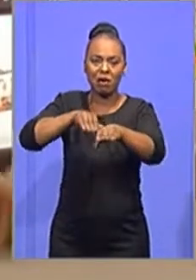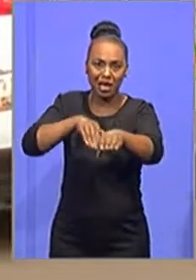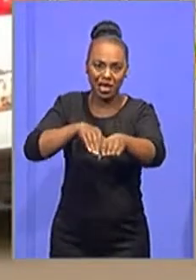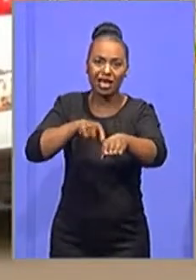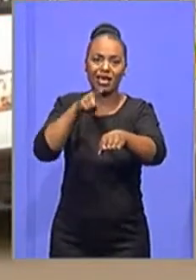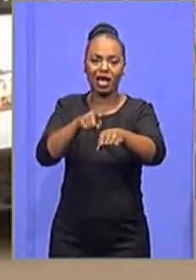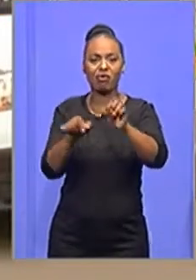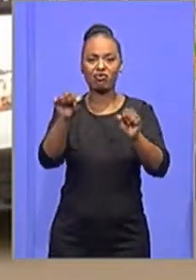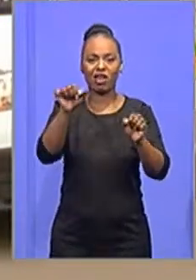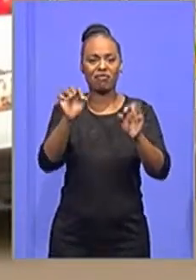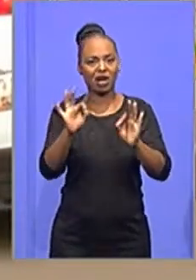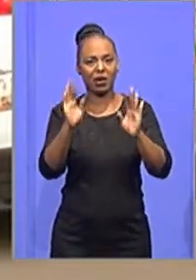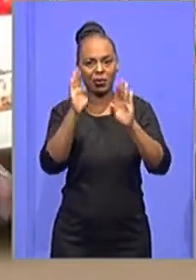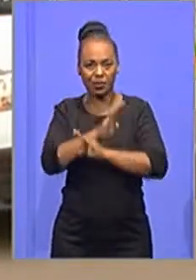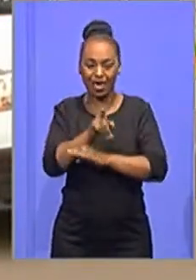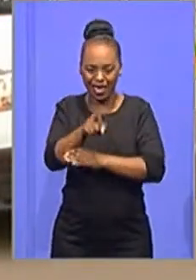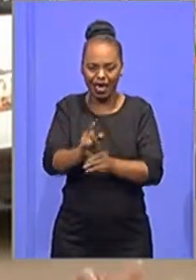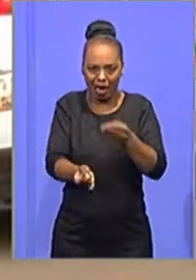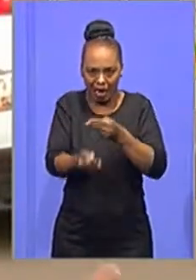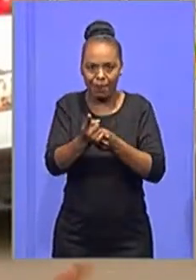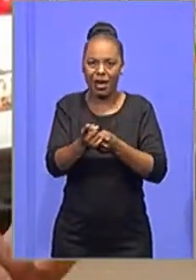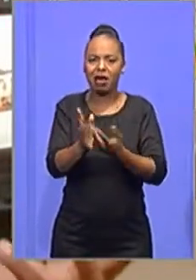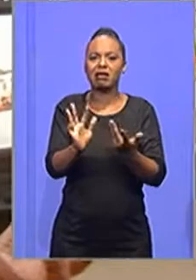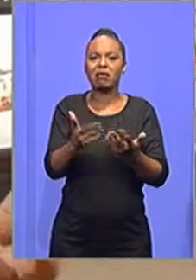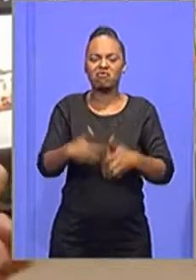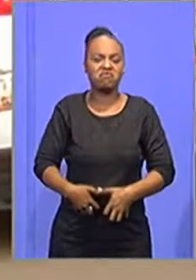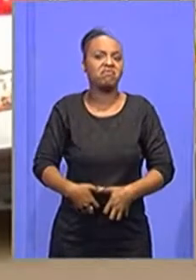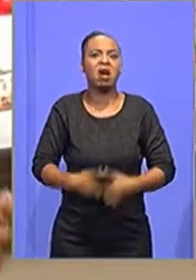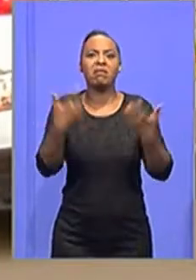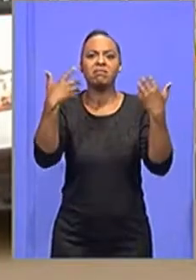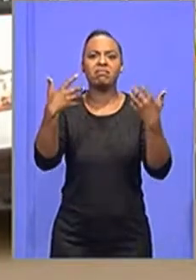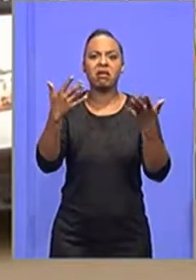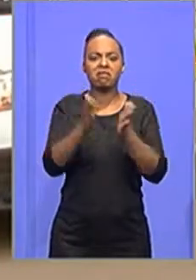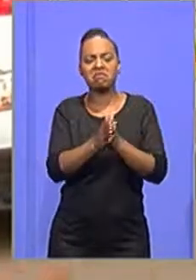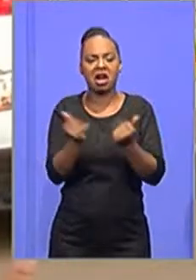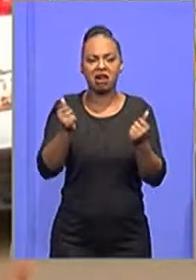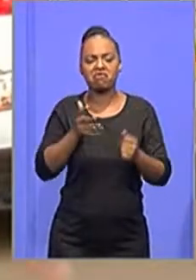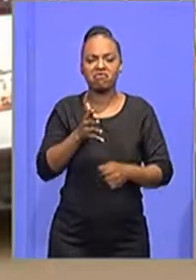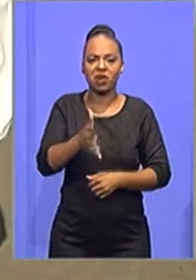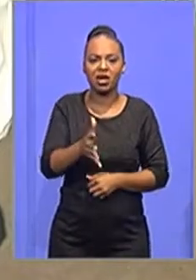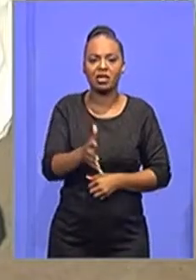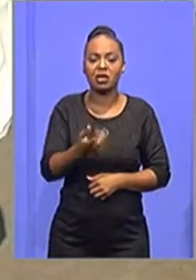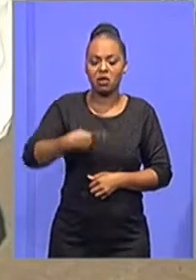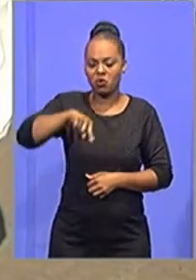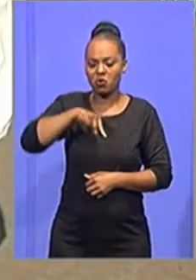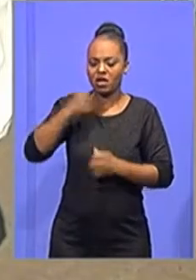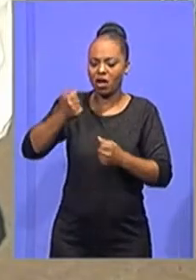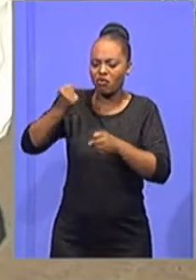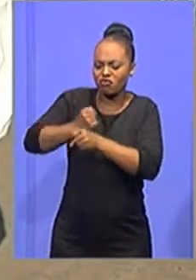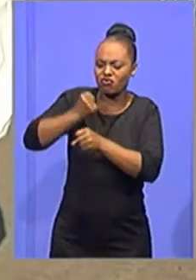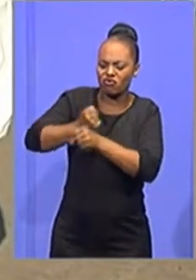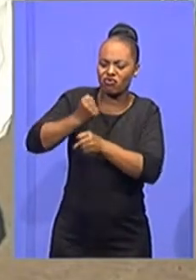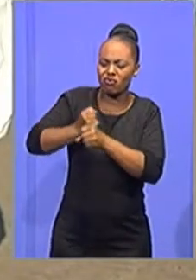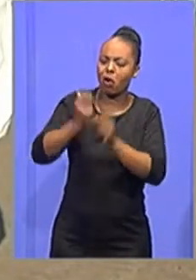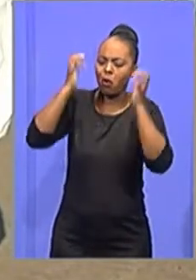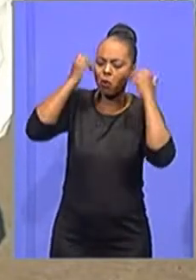Jwale ke mo e leng gore rona ke mo re kenang teng, jwale e leng gore mosebetsi o ba mongata. Go begilwe dikgetsi di